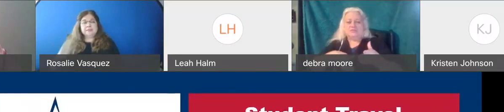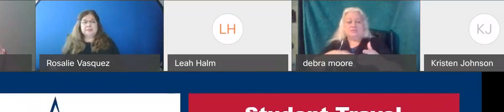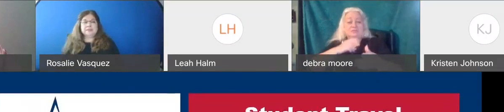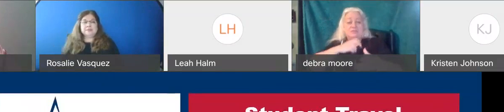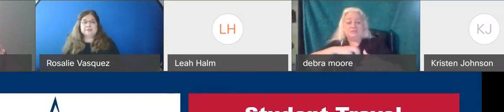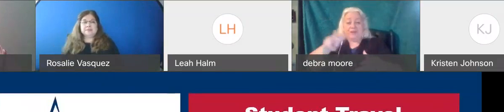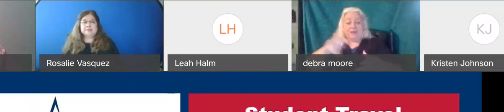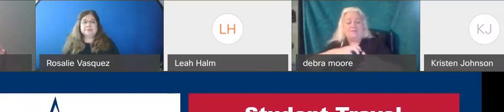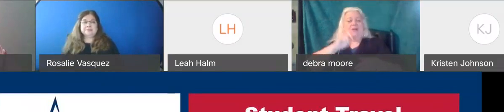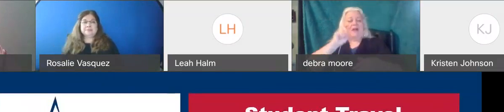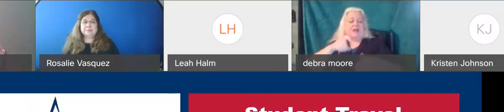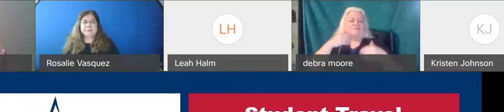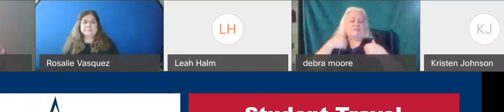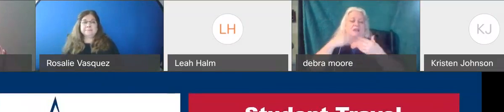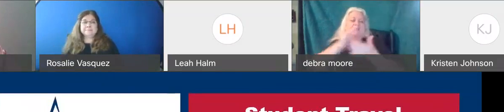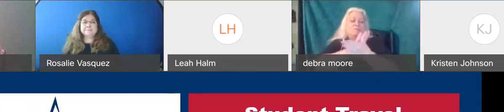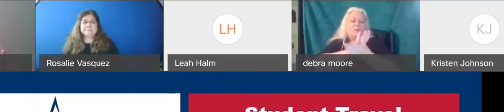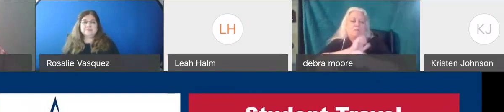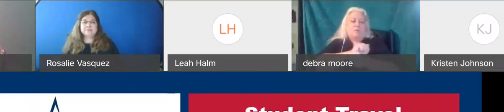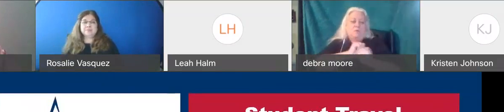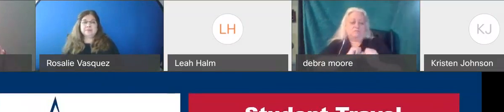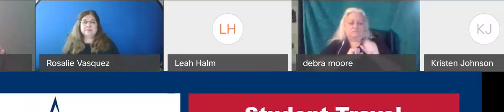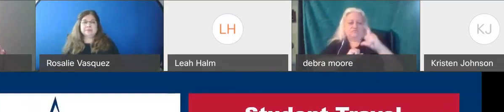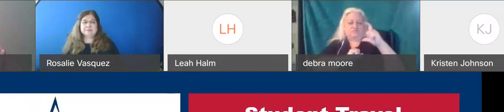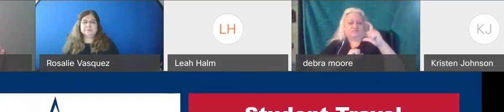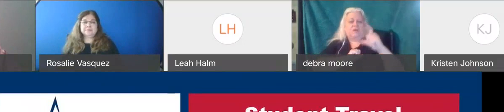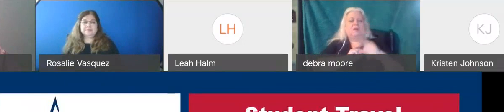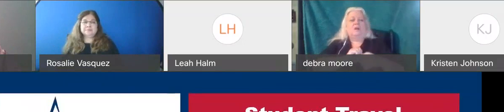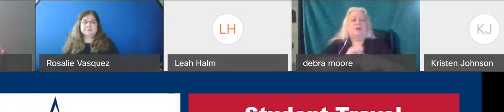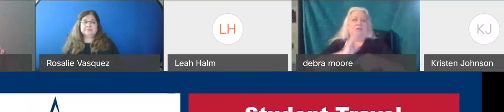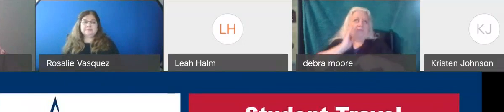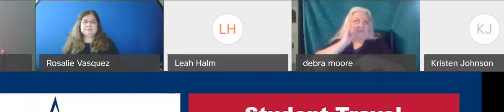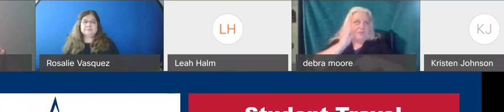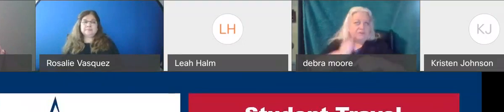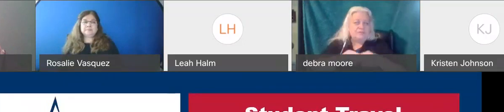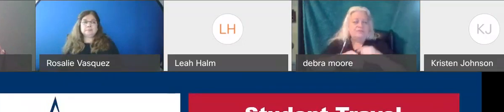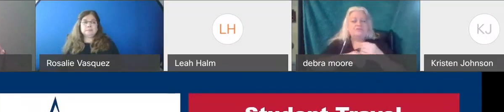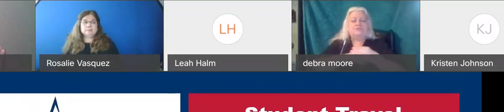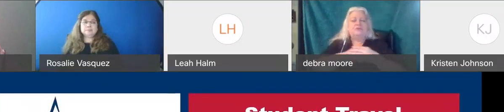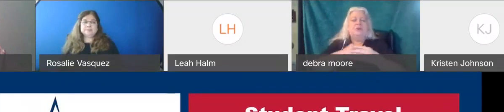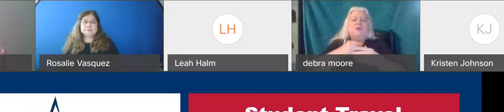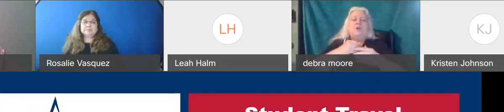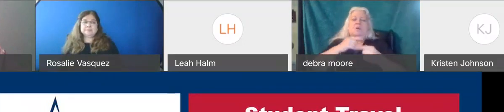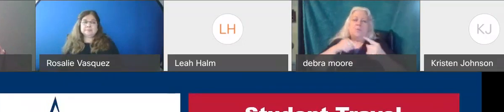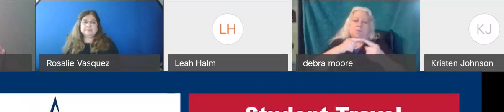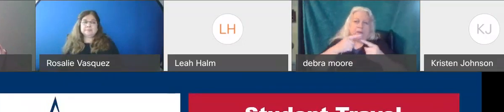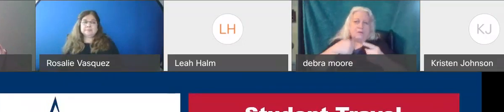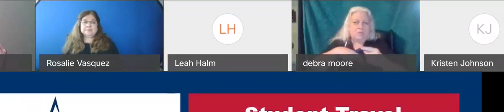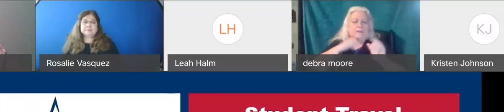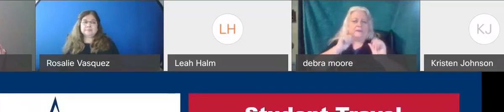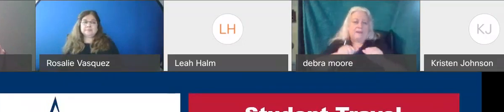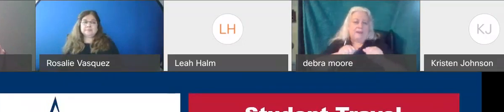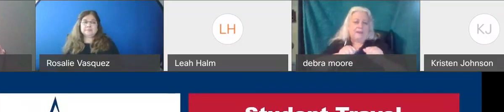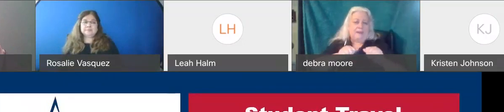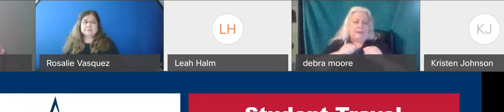stuff. So if you do have any additional questions about travel in the future, when we are traveling and when our RSO is traveling,